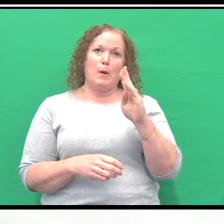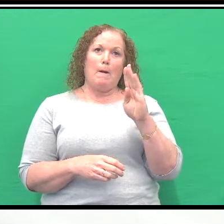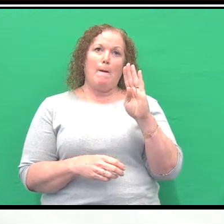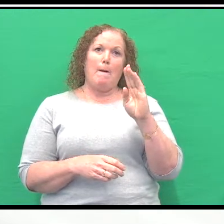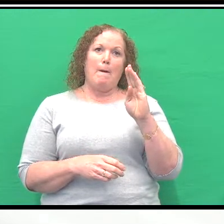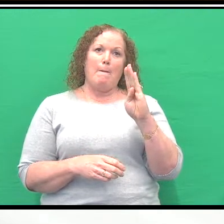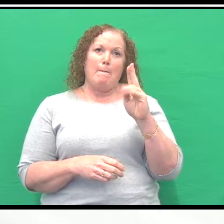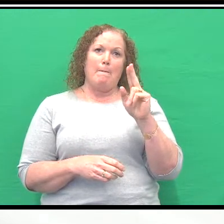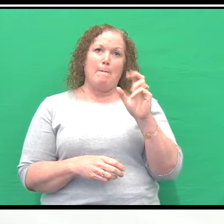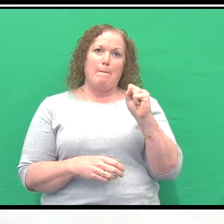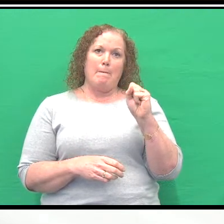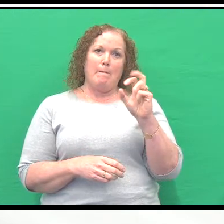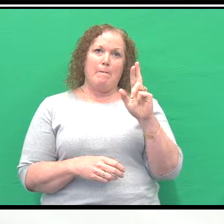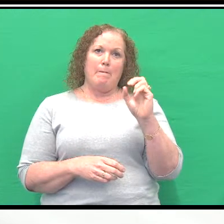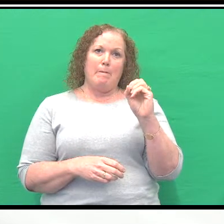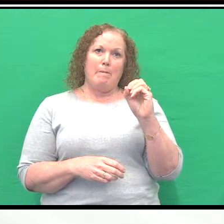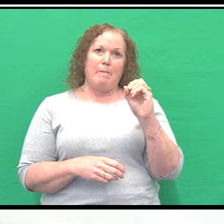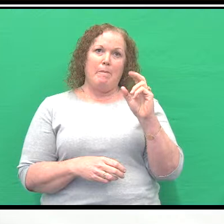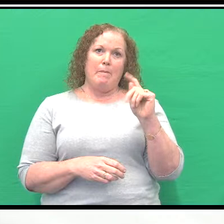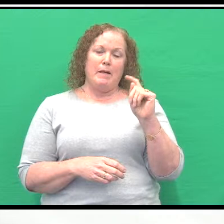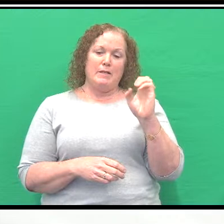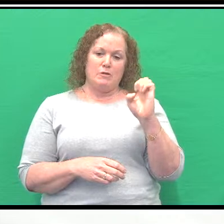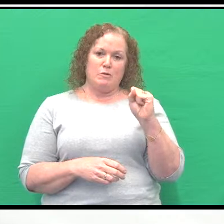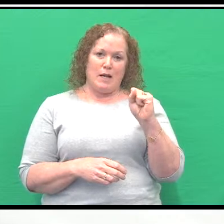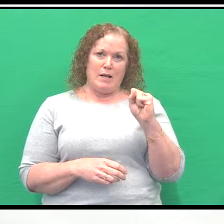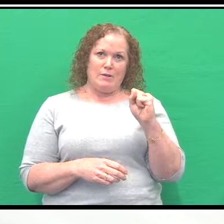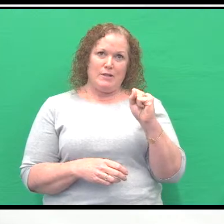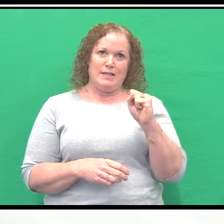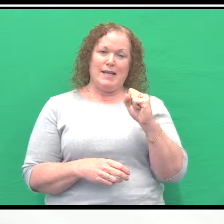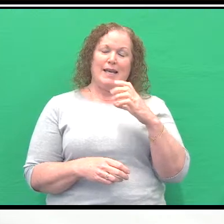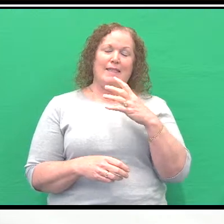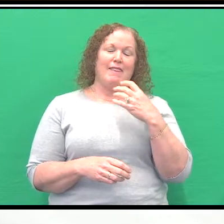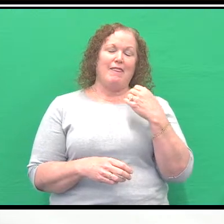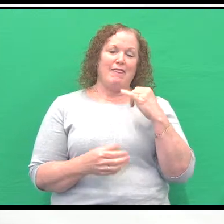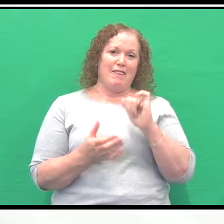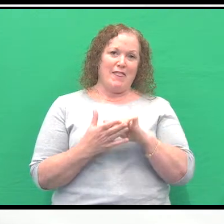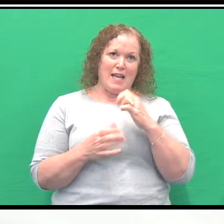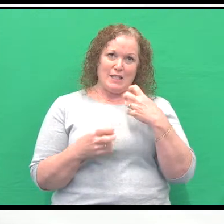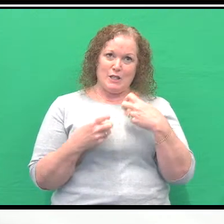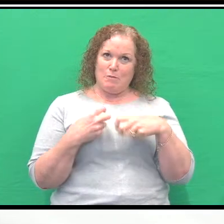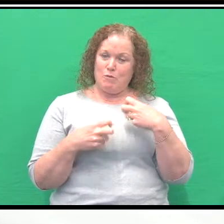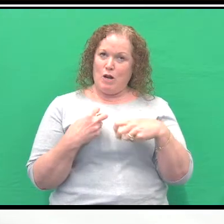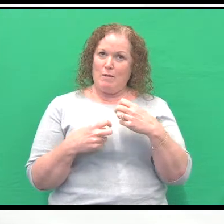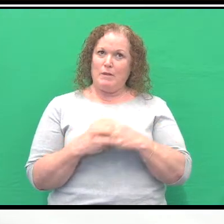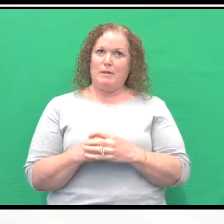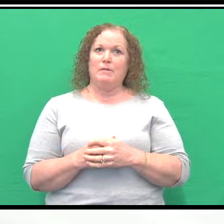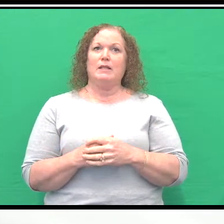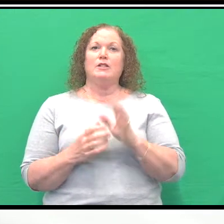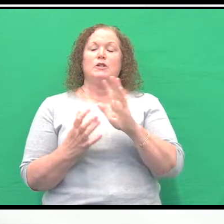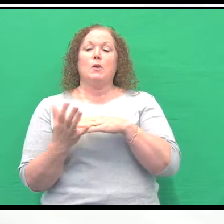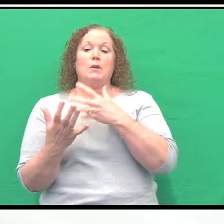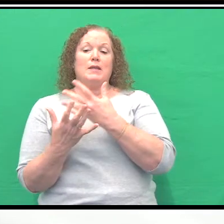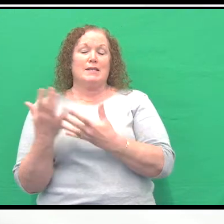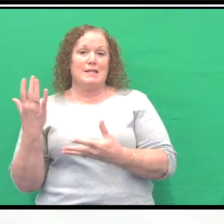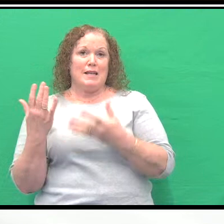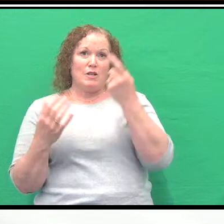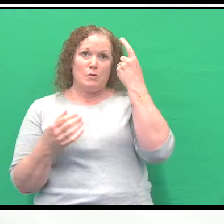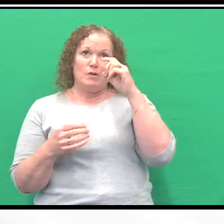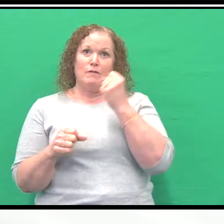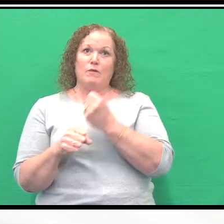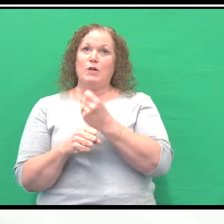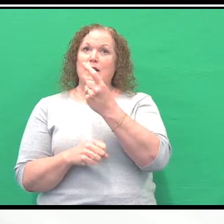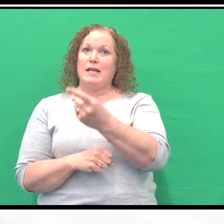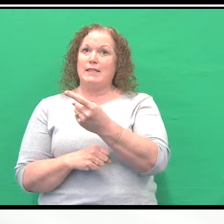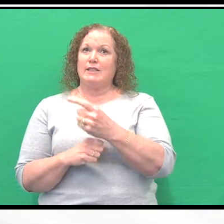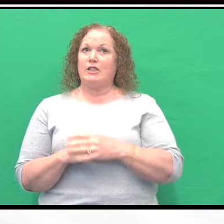issue. And so the schedule we're presenting to you tonight for next year is specifically due primarily to